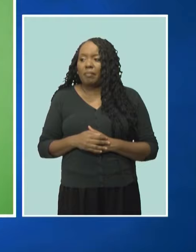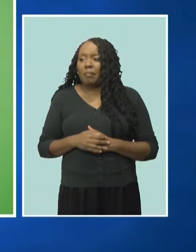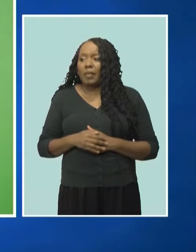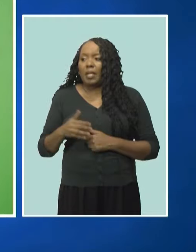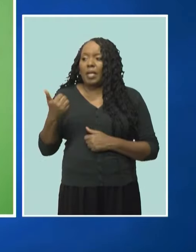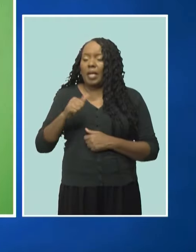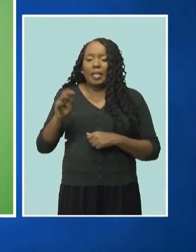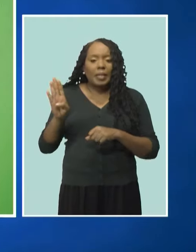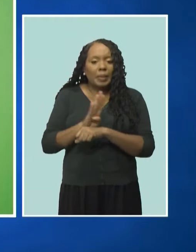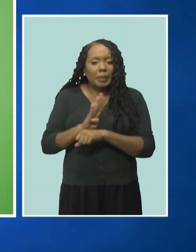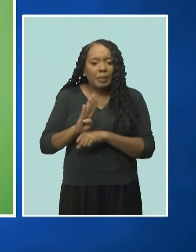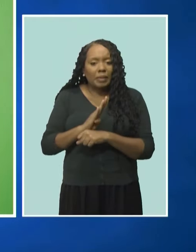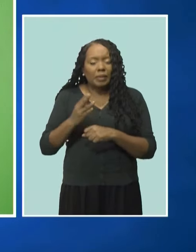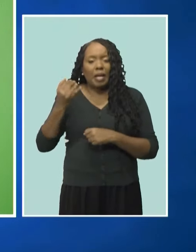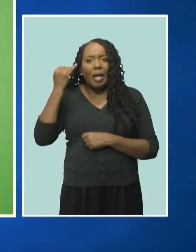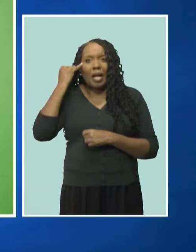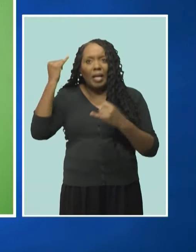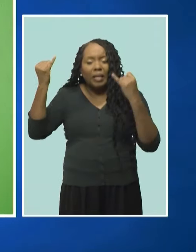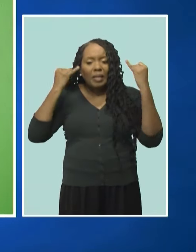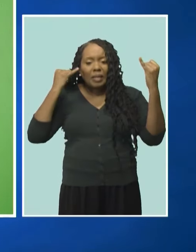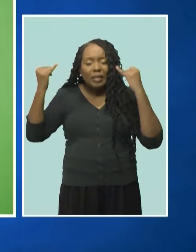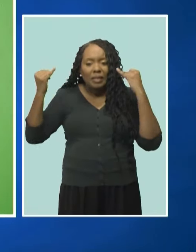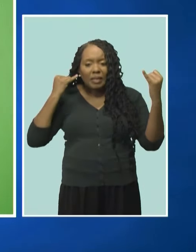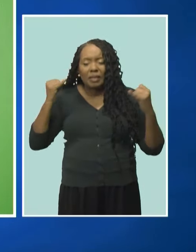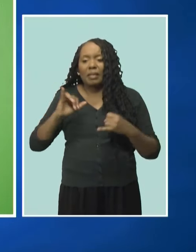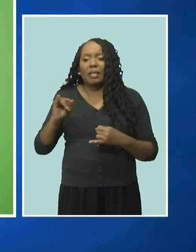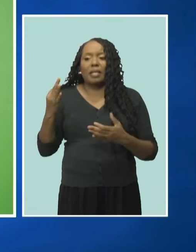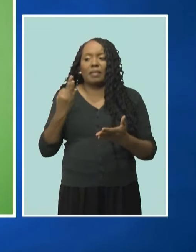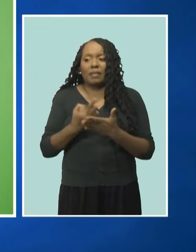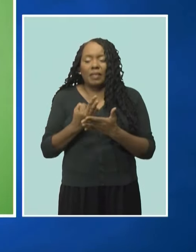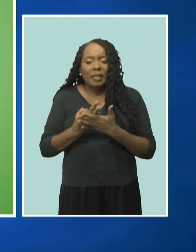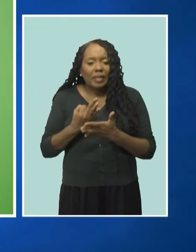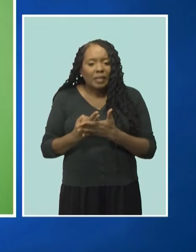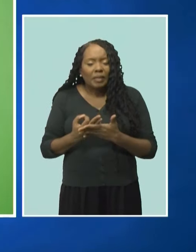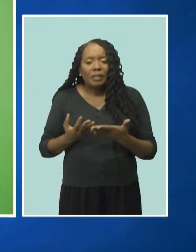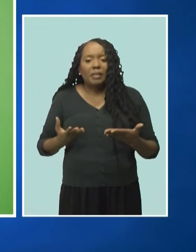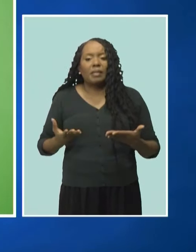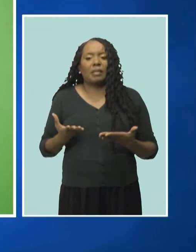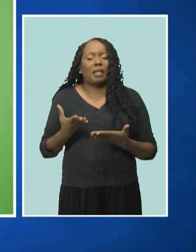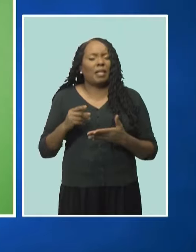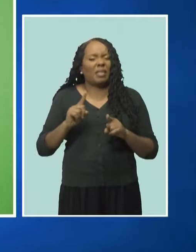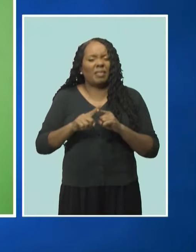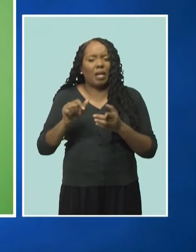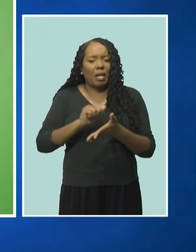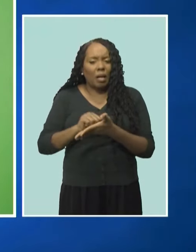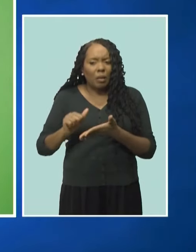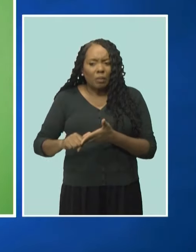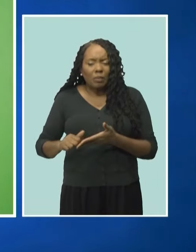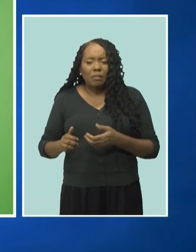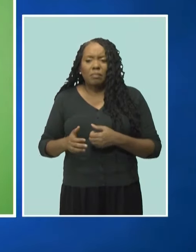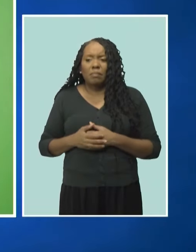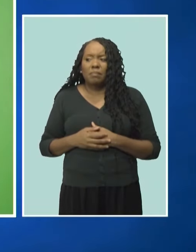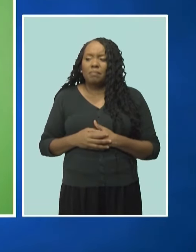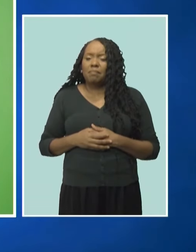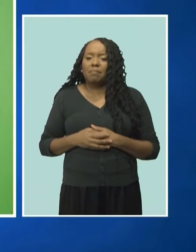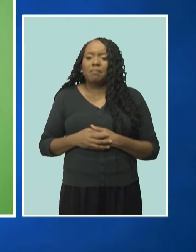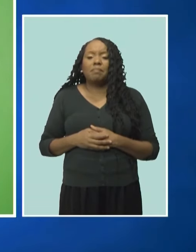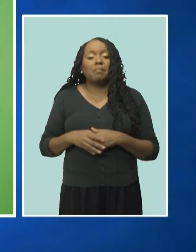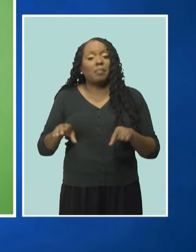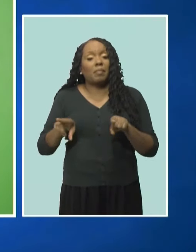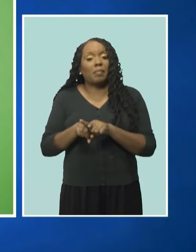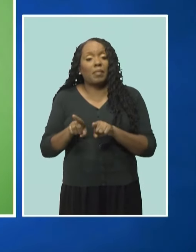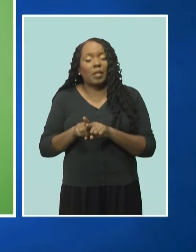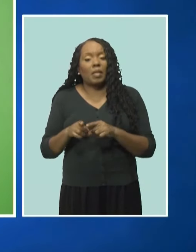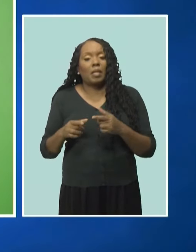any business etiquette, so like financials and bookkeeping and those type of things. They also assist in